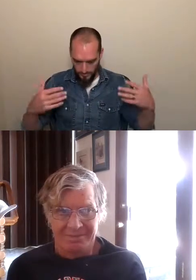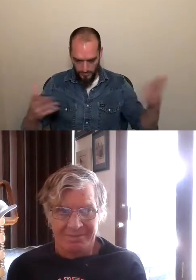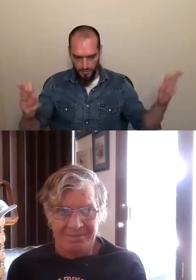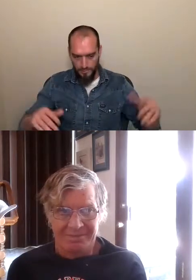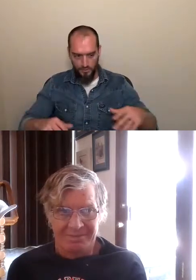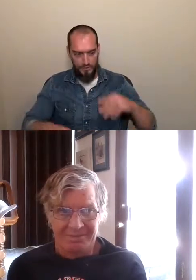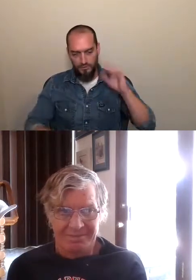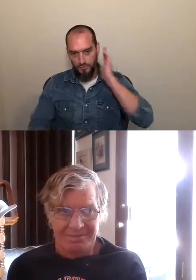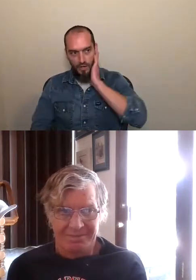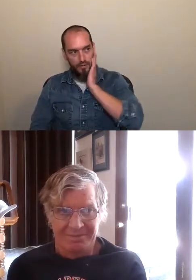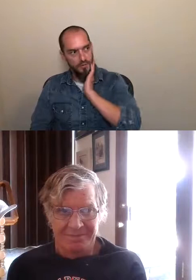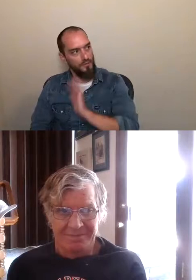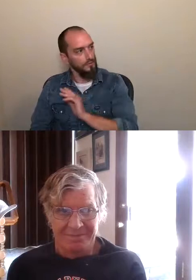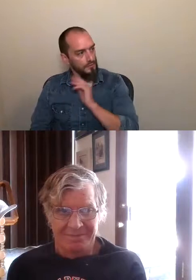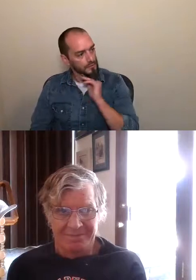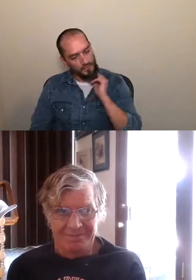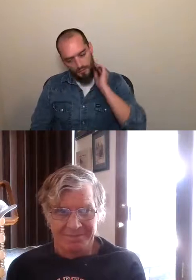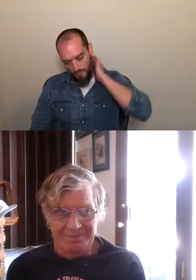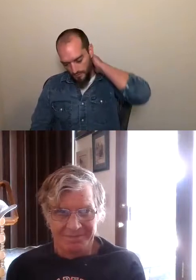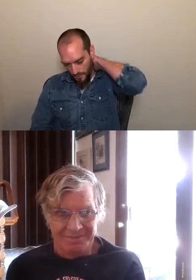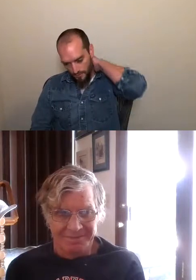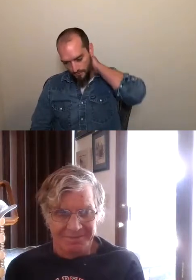But so there's my two cents on showers.